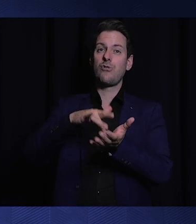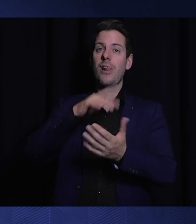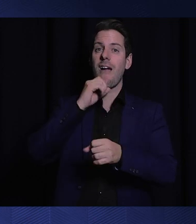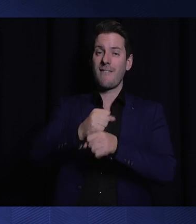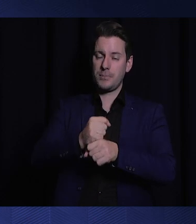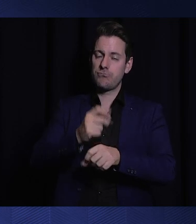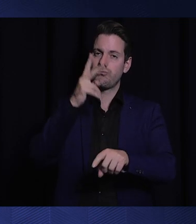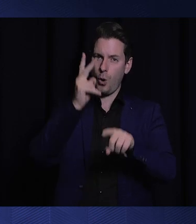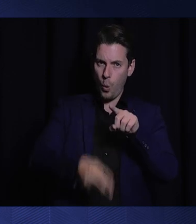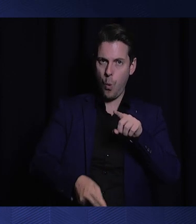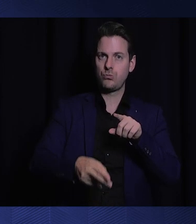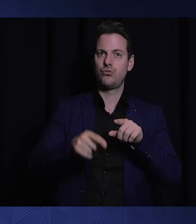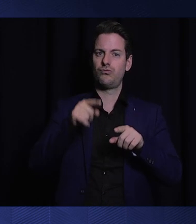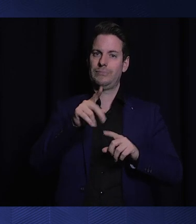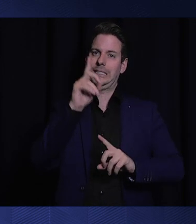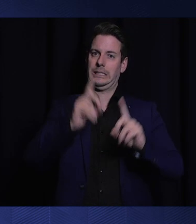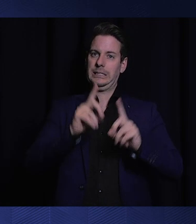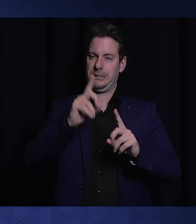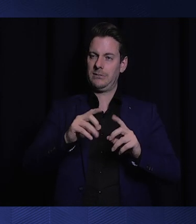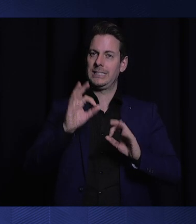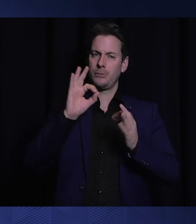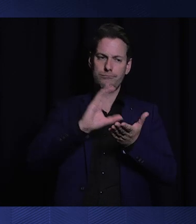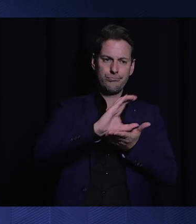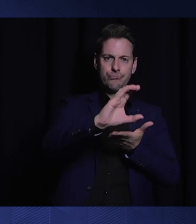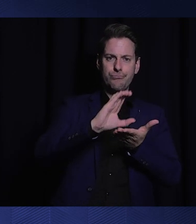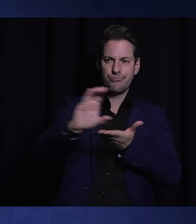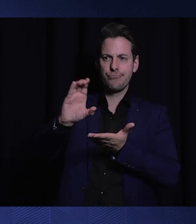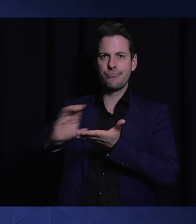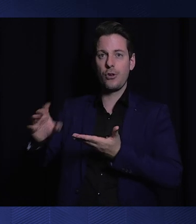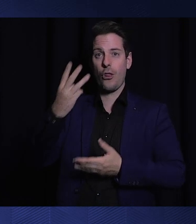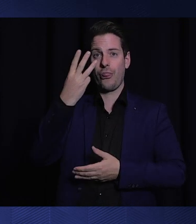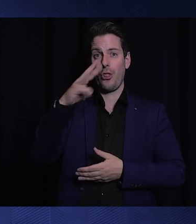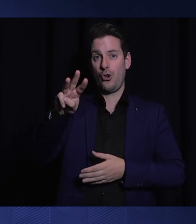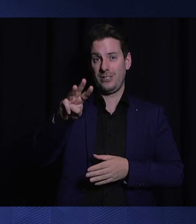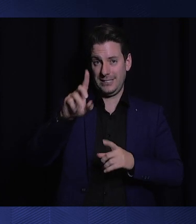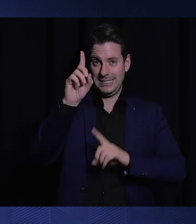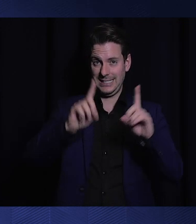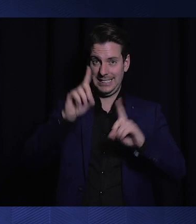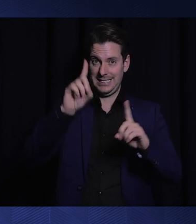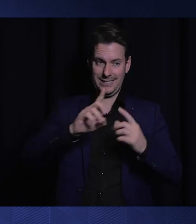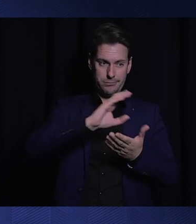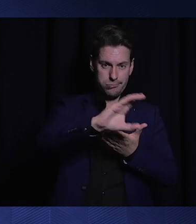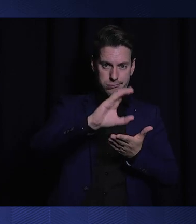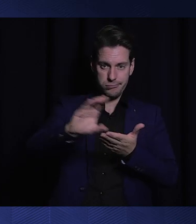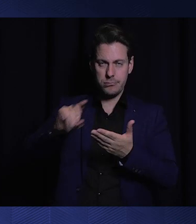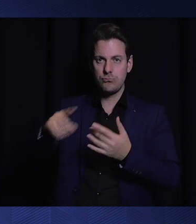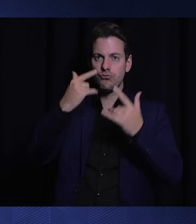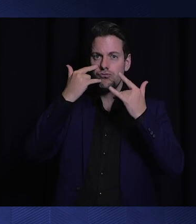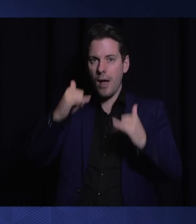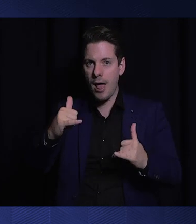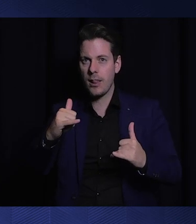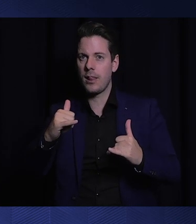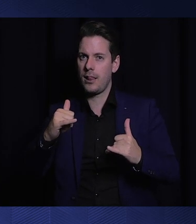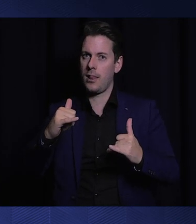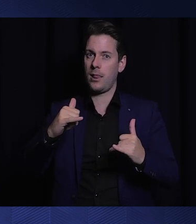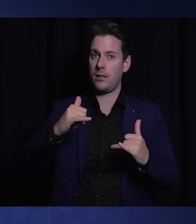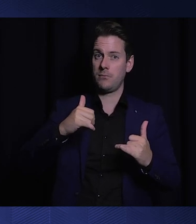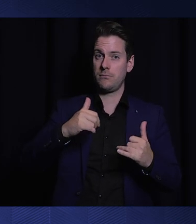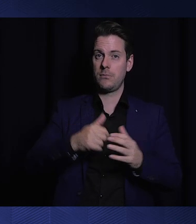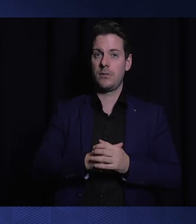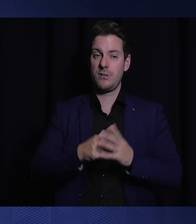set up special funds. 30 cities were selected as pilot sites, such